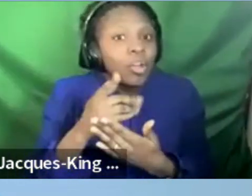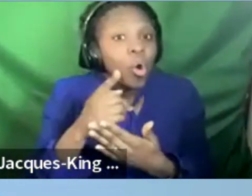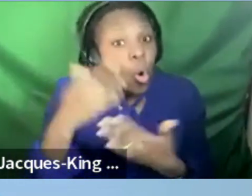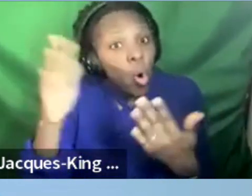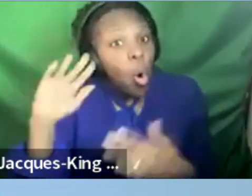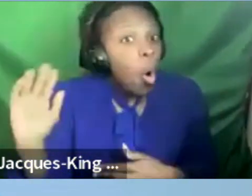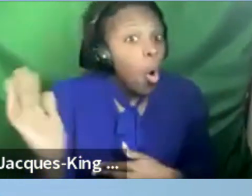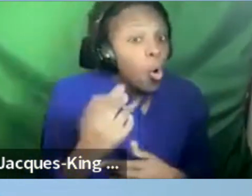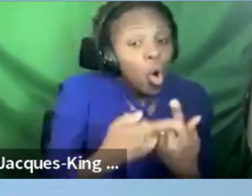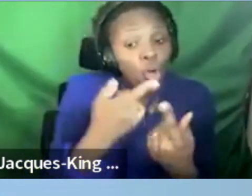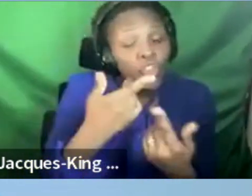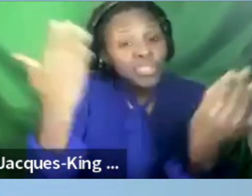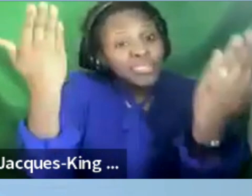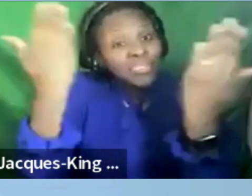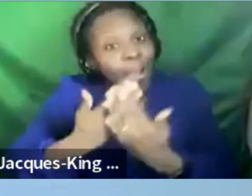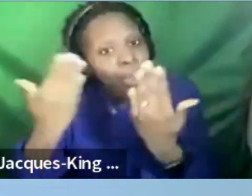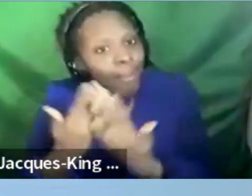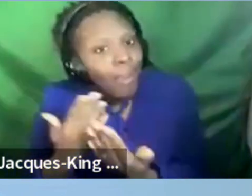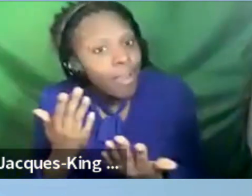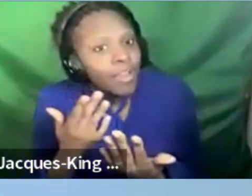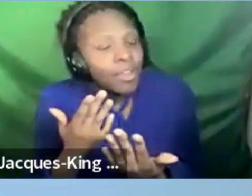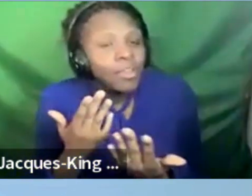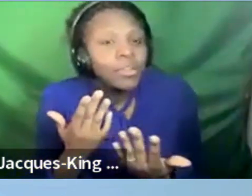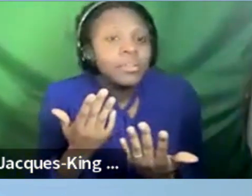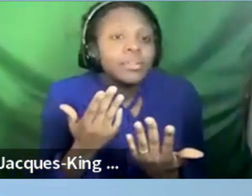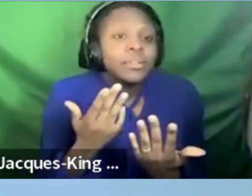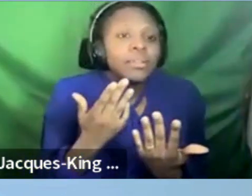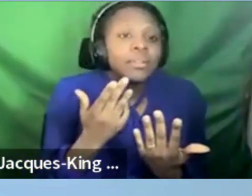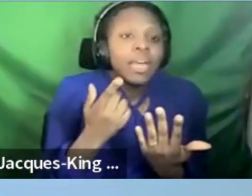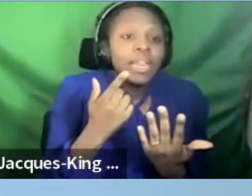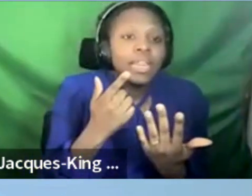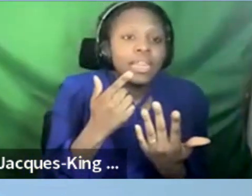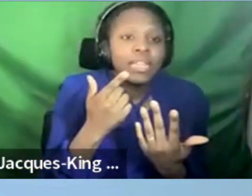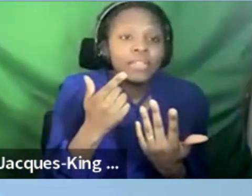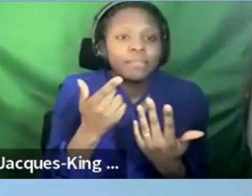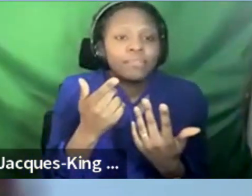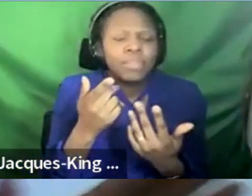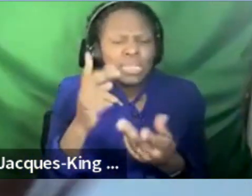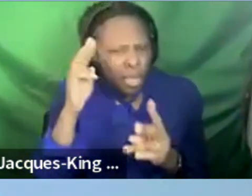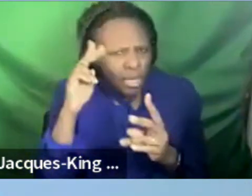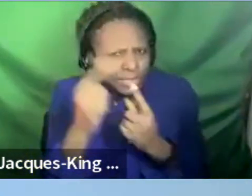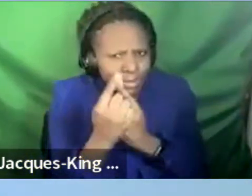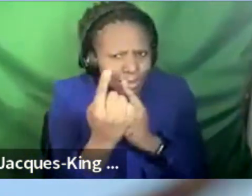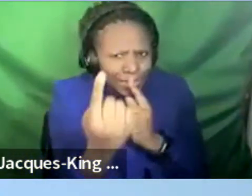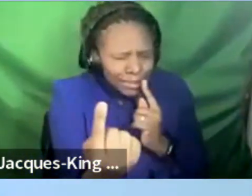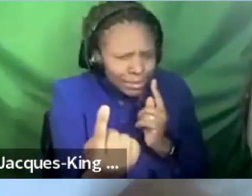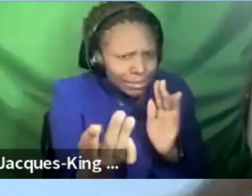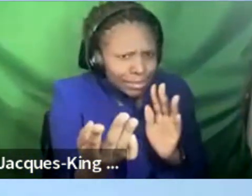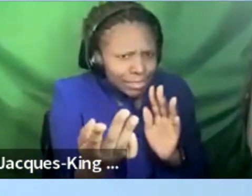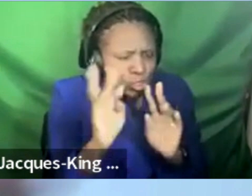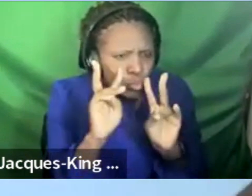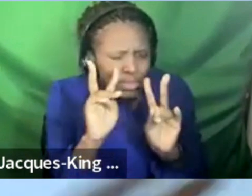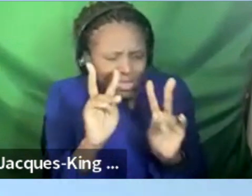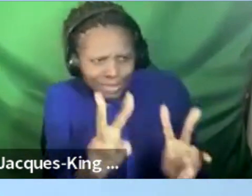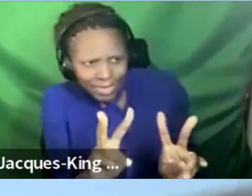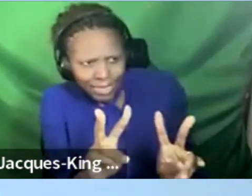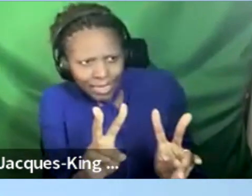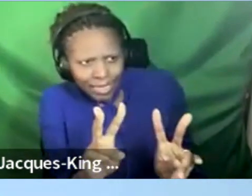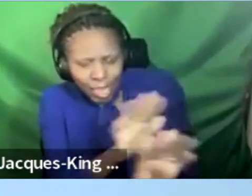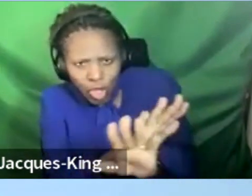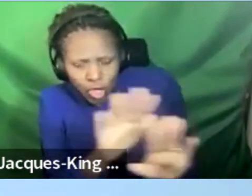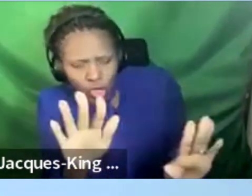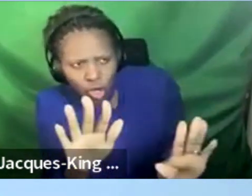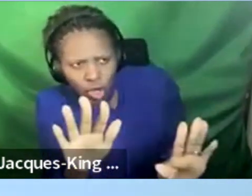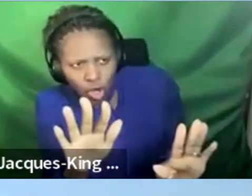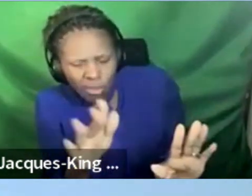everybody's darker than you? And what if everyone has cognitive, cognitive dissonance? Well, what you see